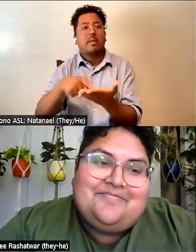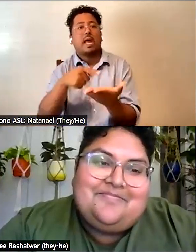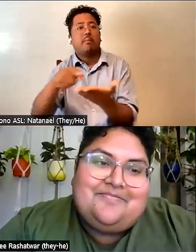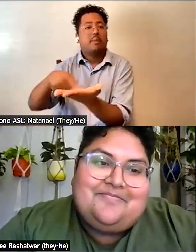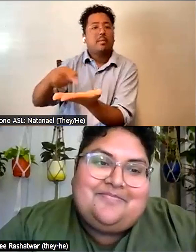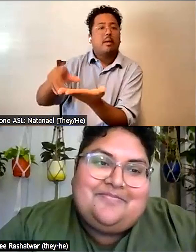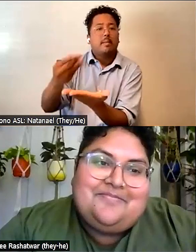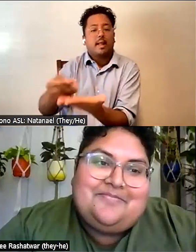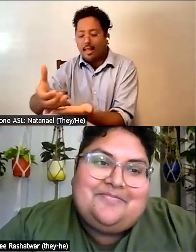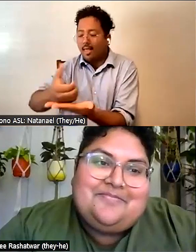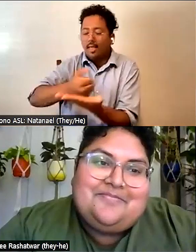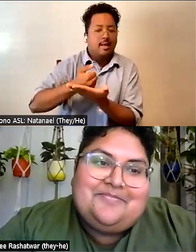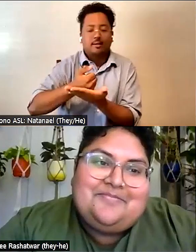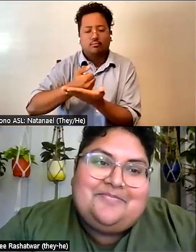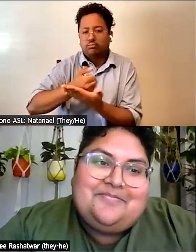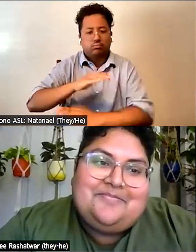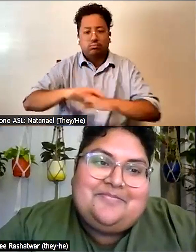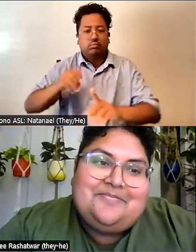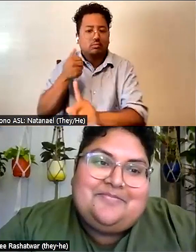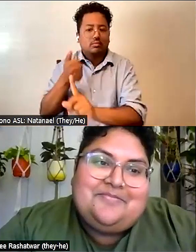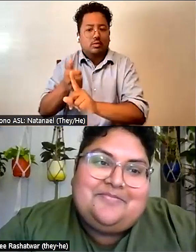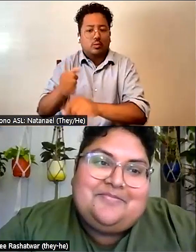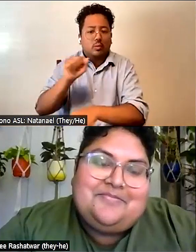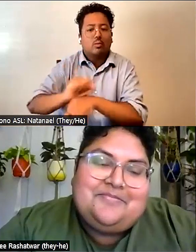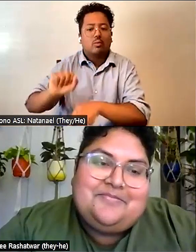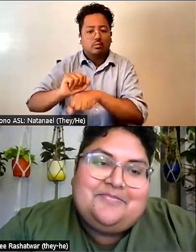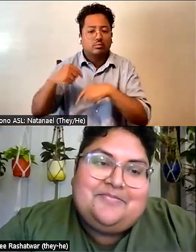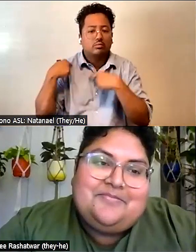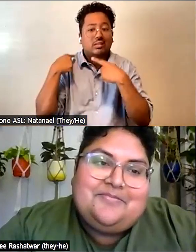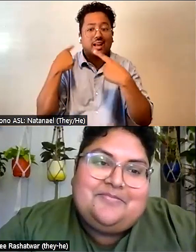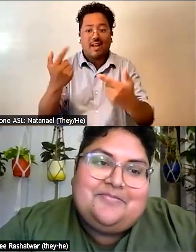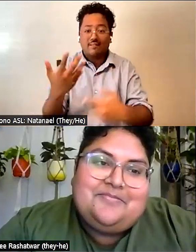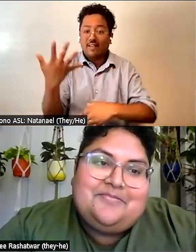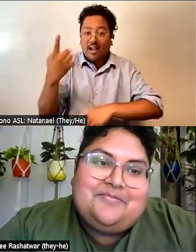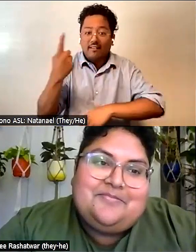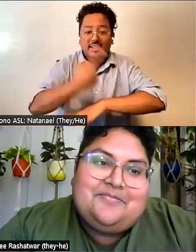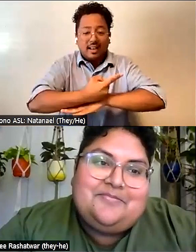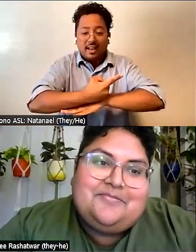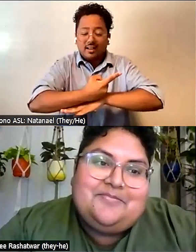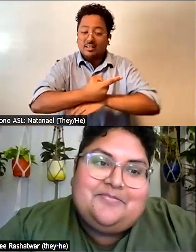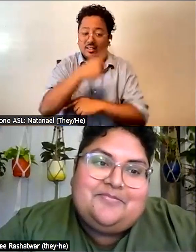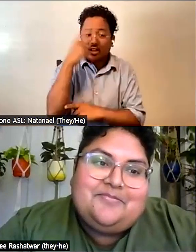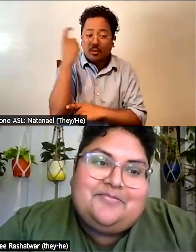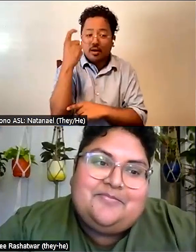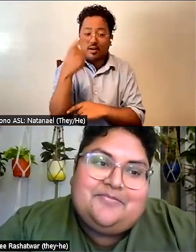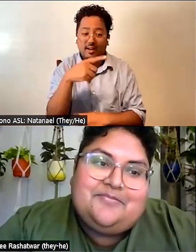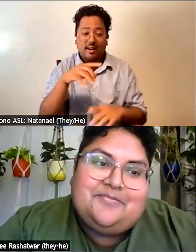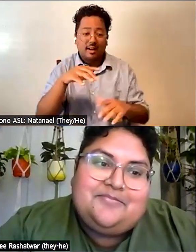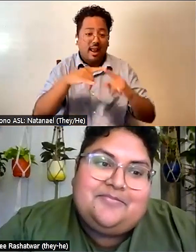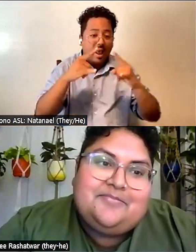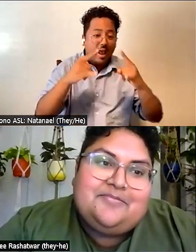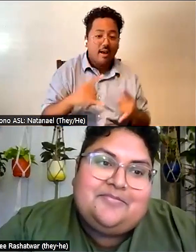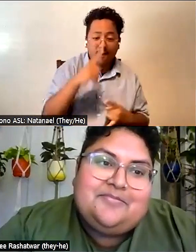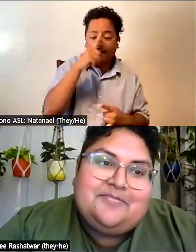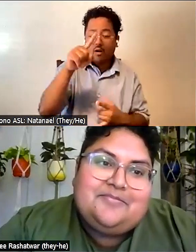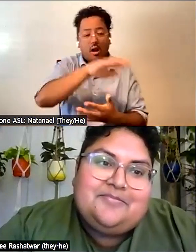organizer, where they have fundraised and facilitated a 5-day free political action summer camp for LGBT plus South